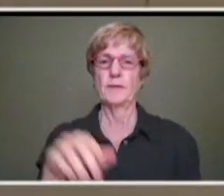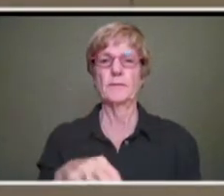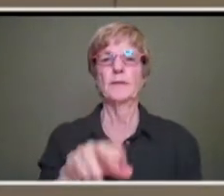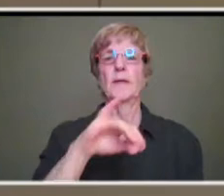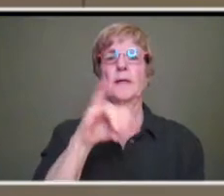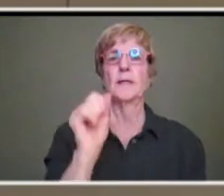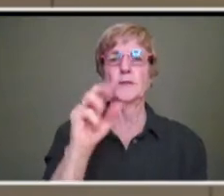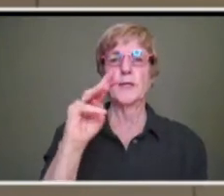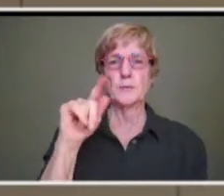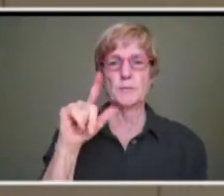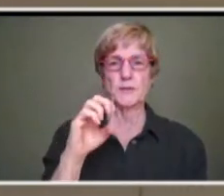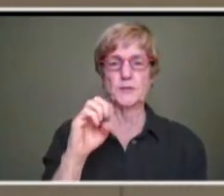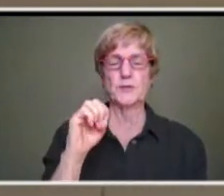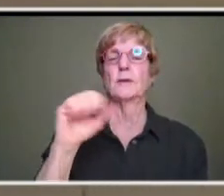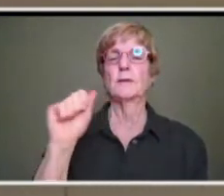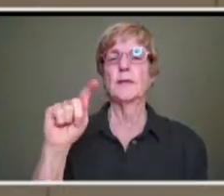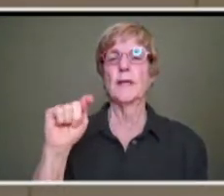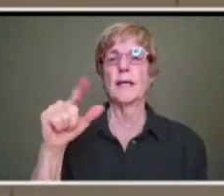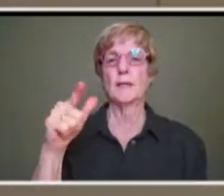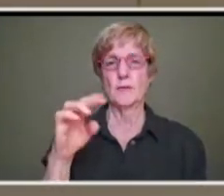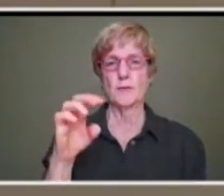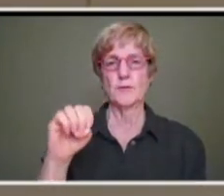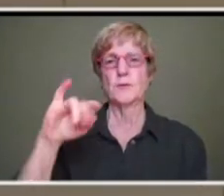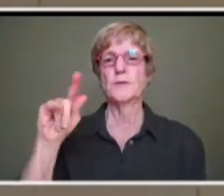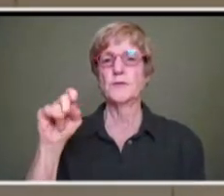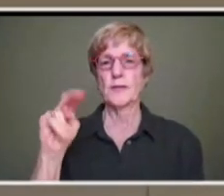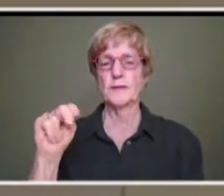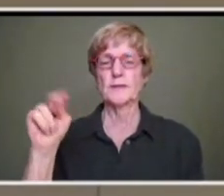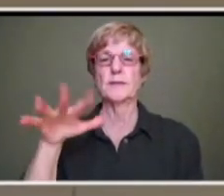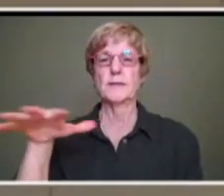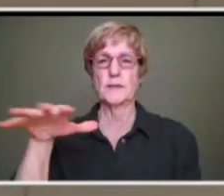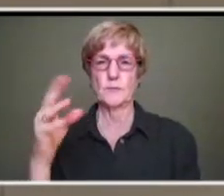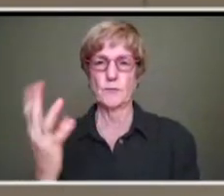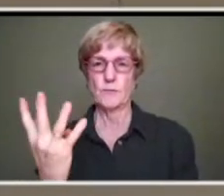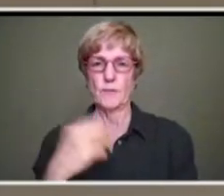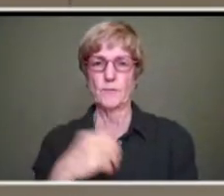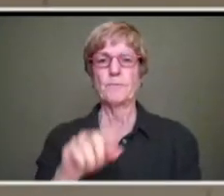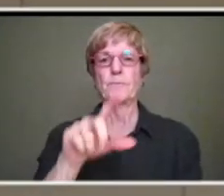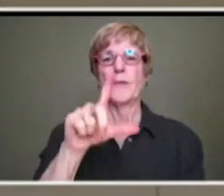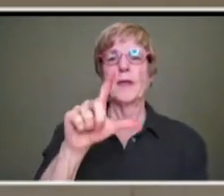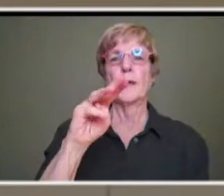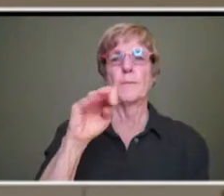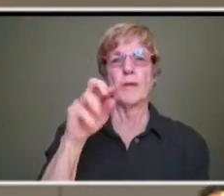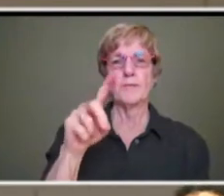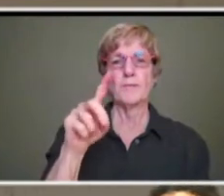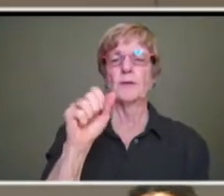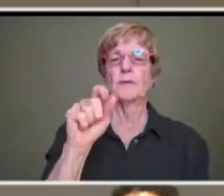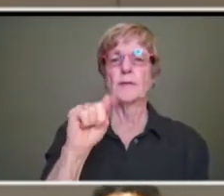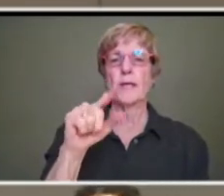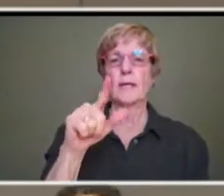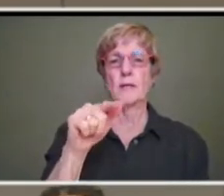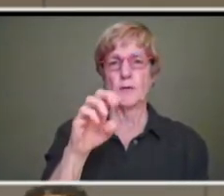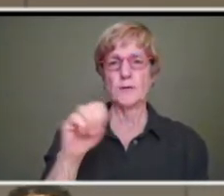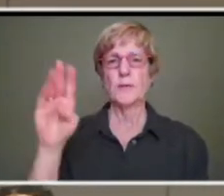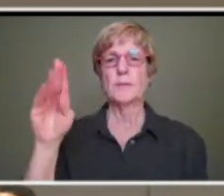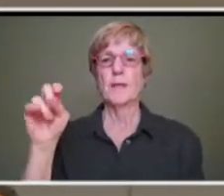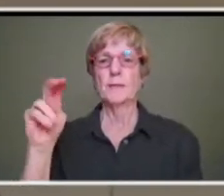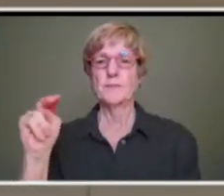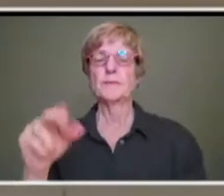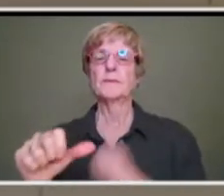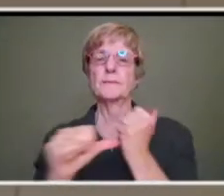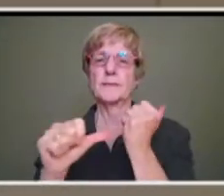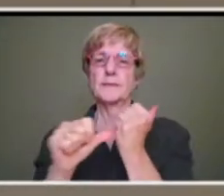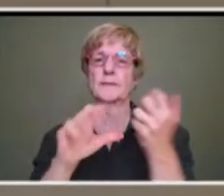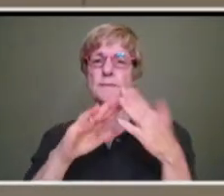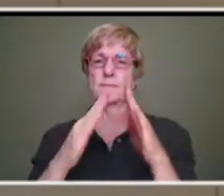Mitchell at Large Renee Johnson District Four good evening Luana Mayfield at large Liz Babson assistant city manager